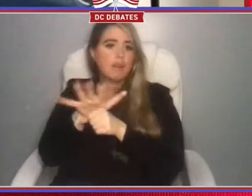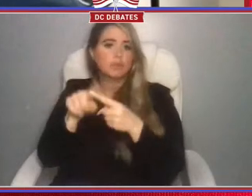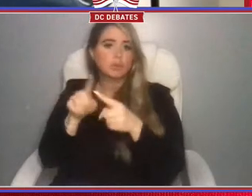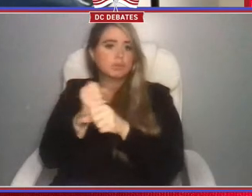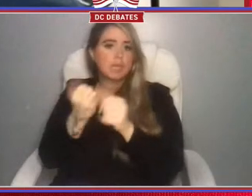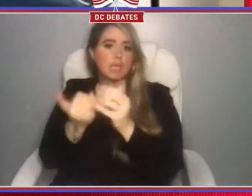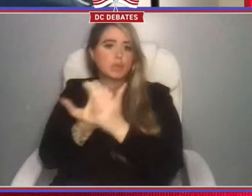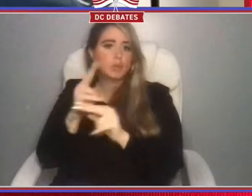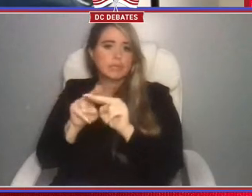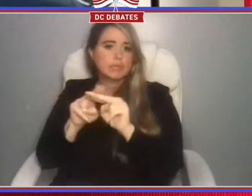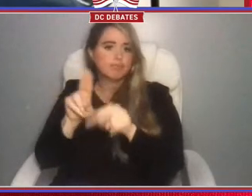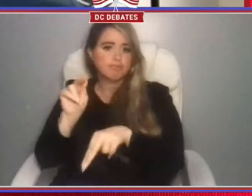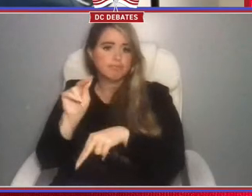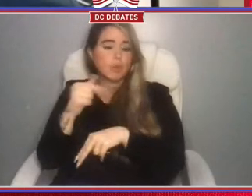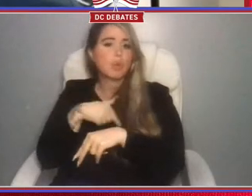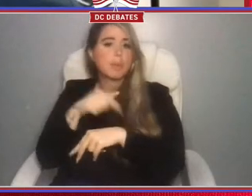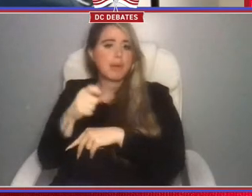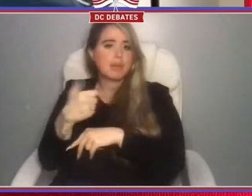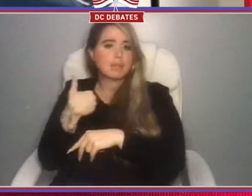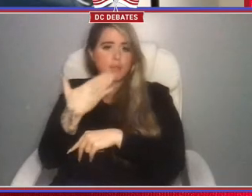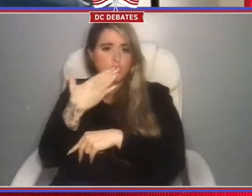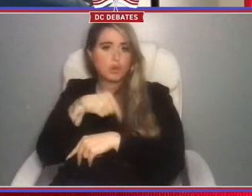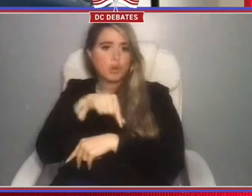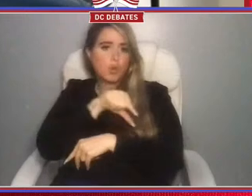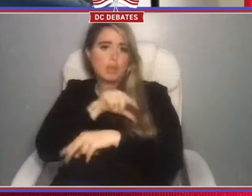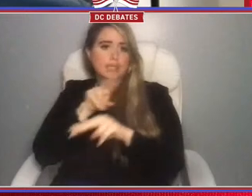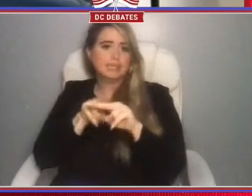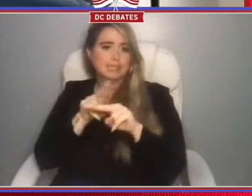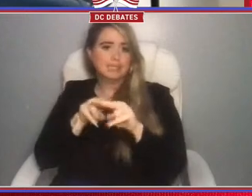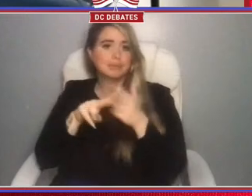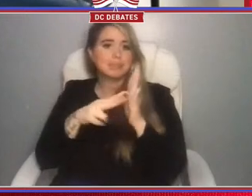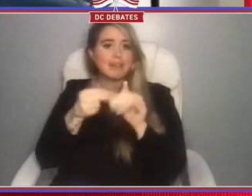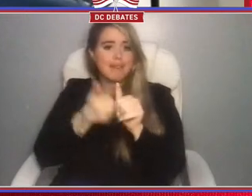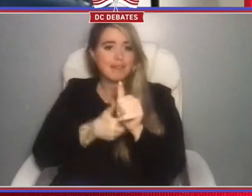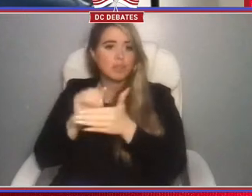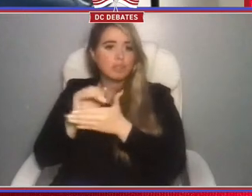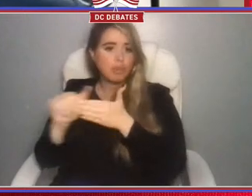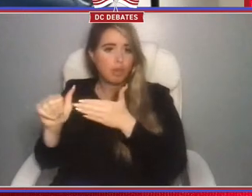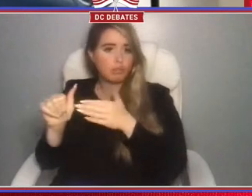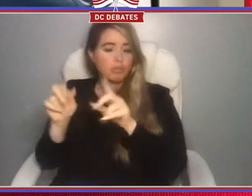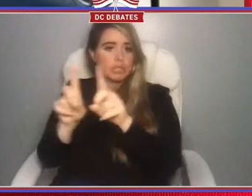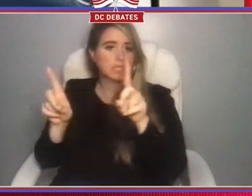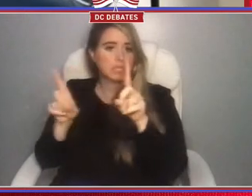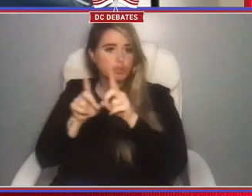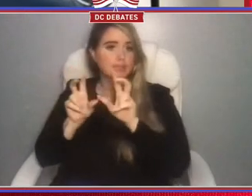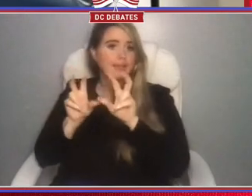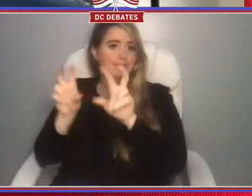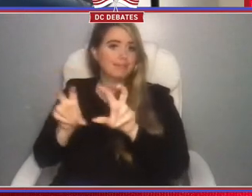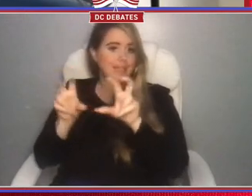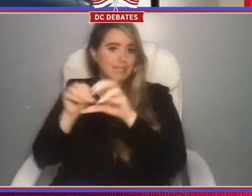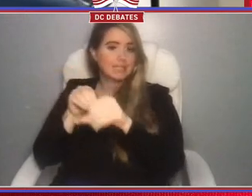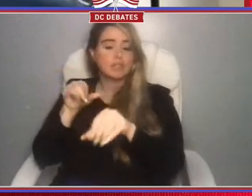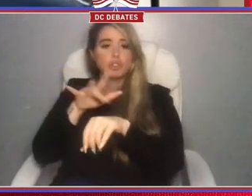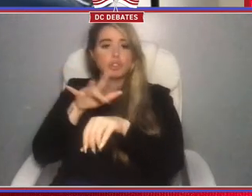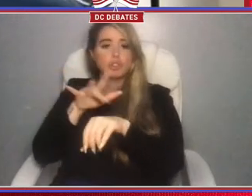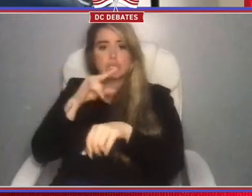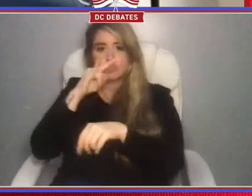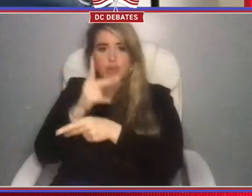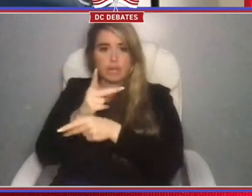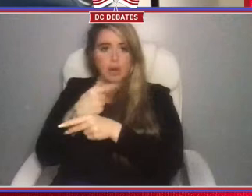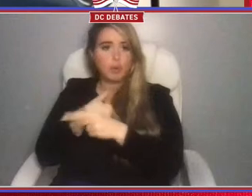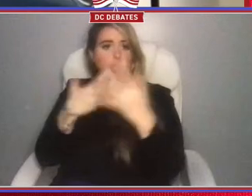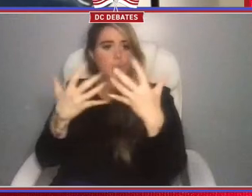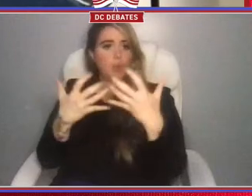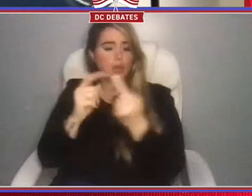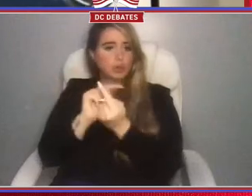They have to be quality seats. And so for every dollar that the district invests in early childcare, we want that to translate